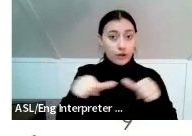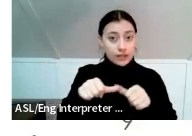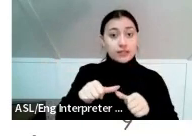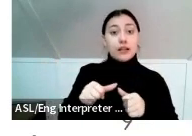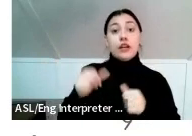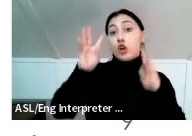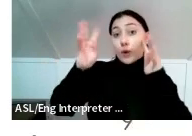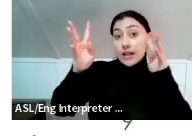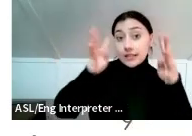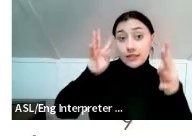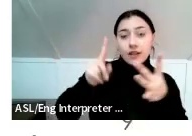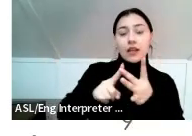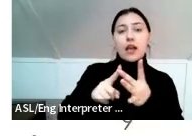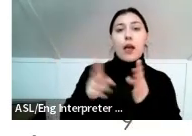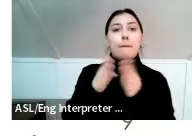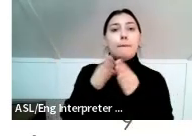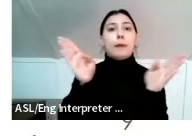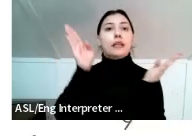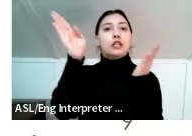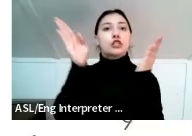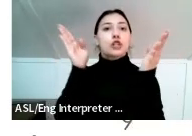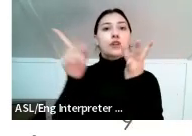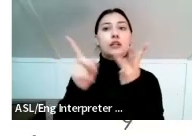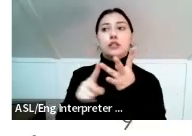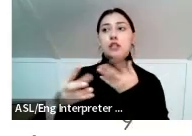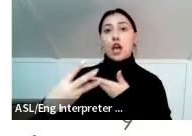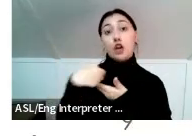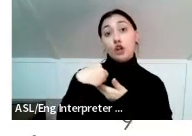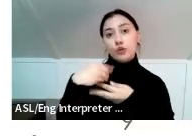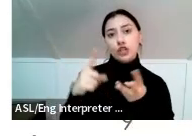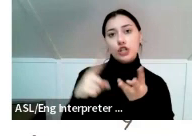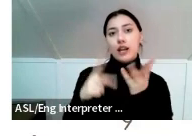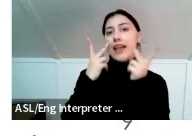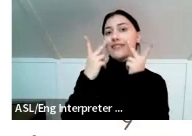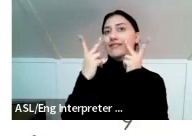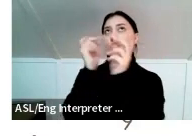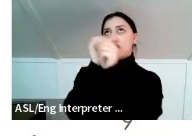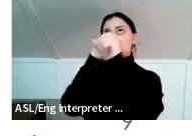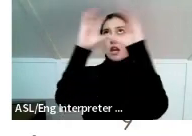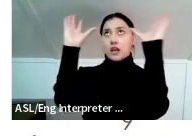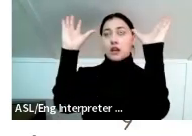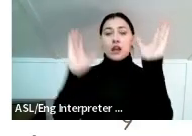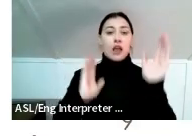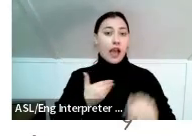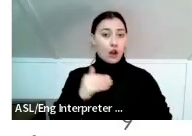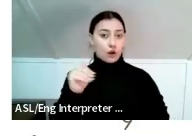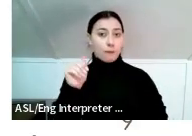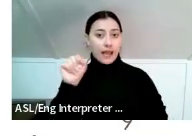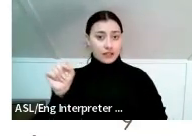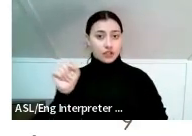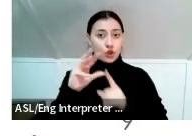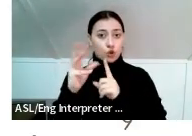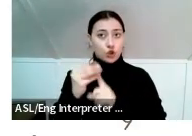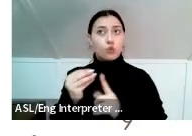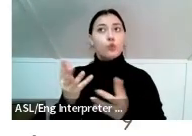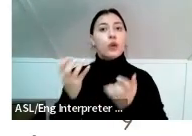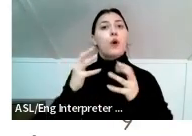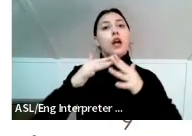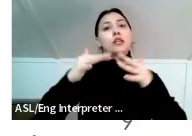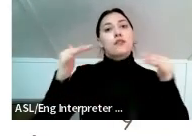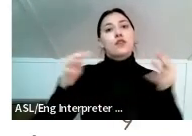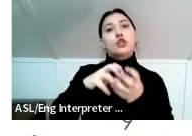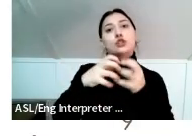service, inclusion, and vision, the vision that Mass Cultural Council envisions a diverse creative and cultural